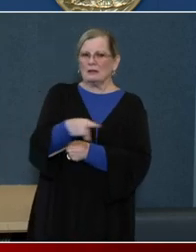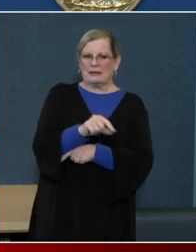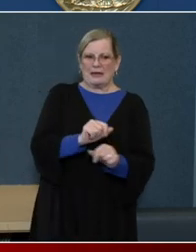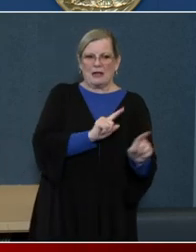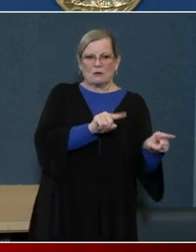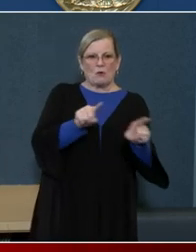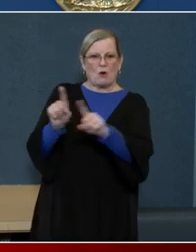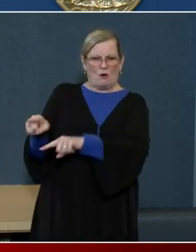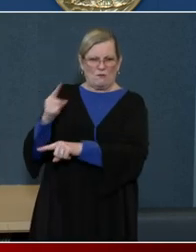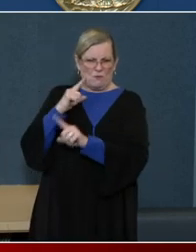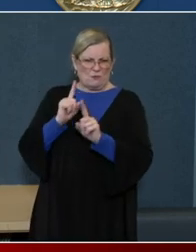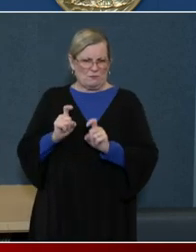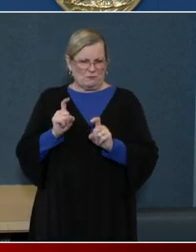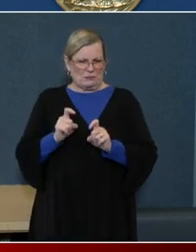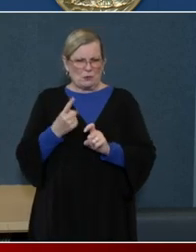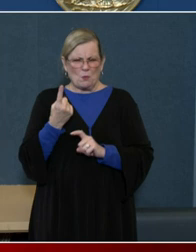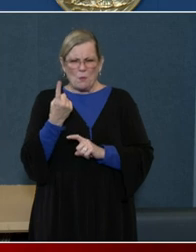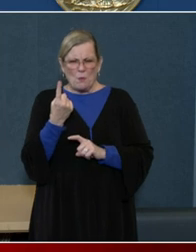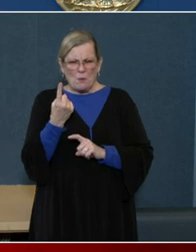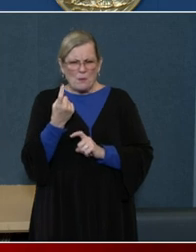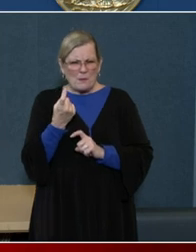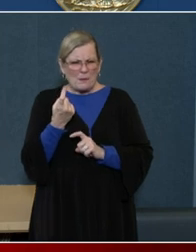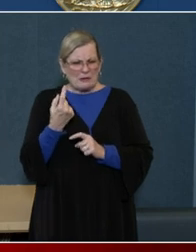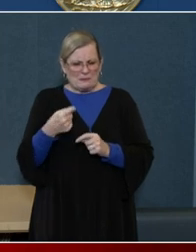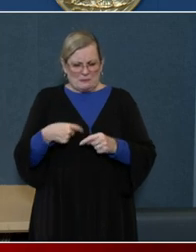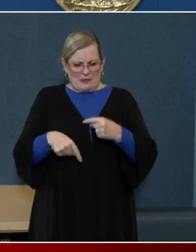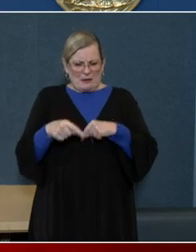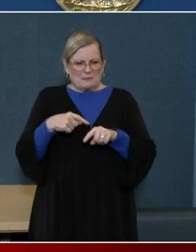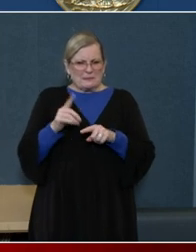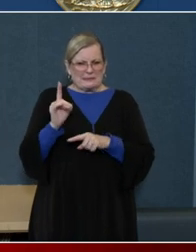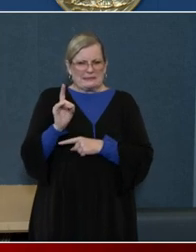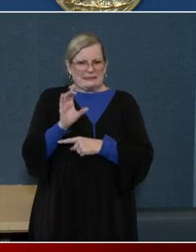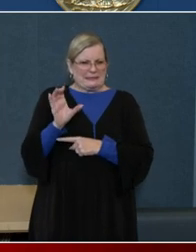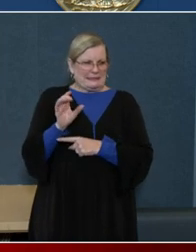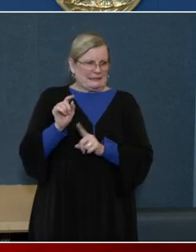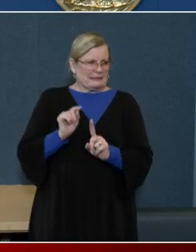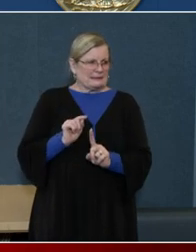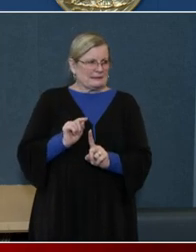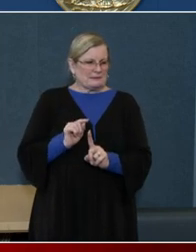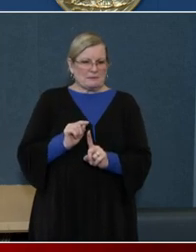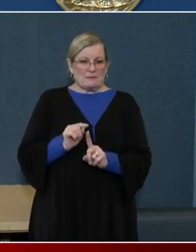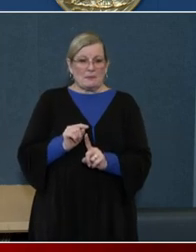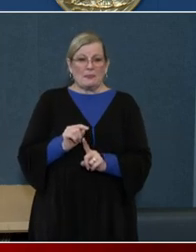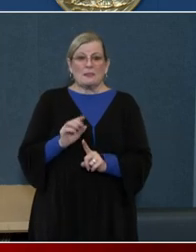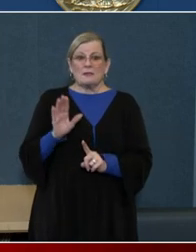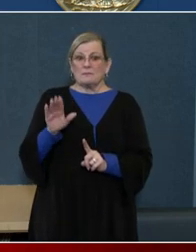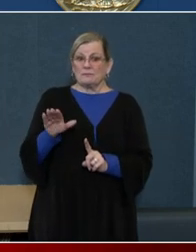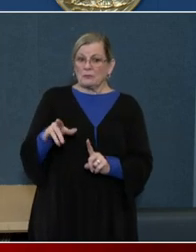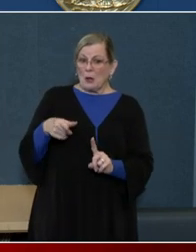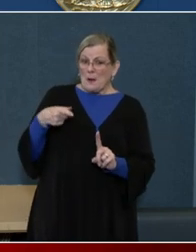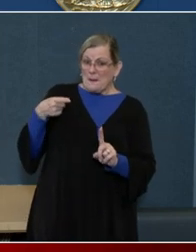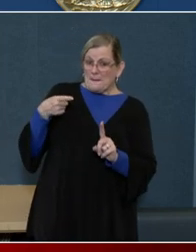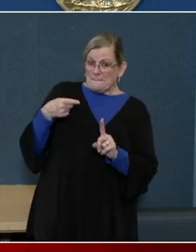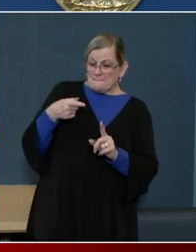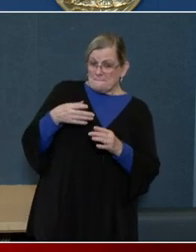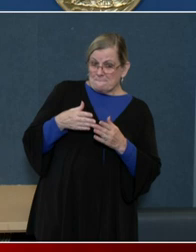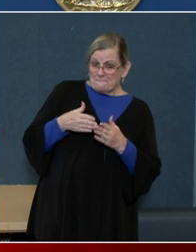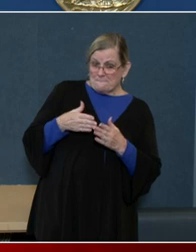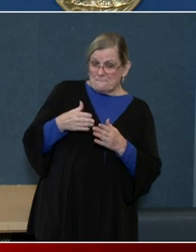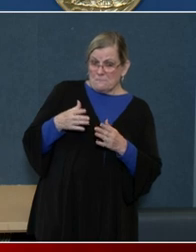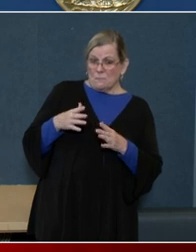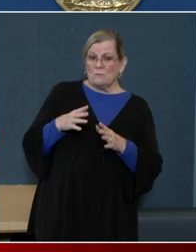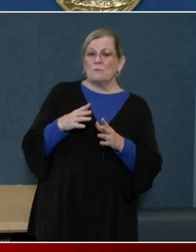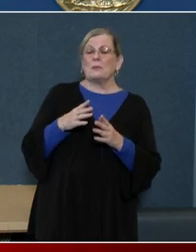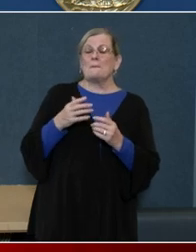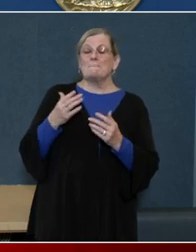back 1 second, for example, our main drive-through sites are at Judiciary Square at F Street